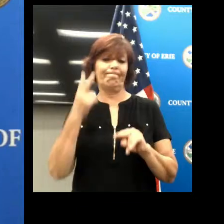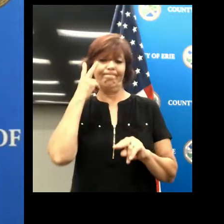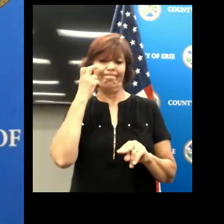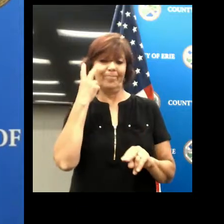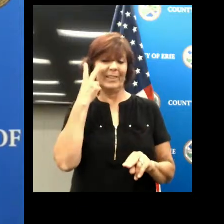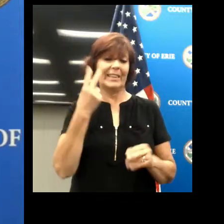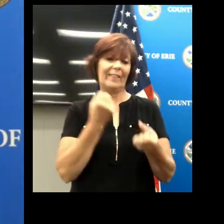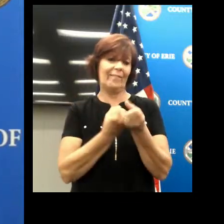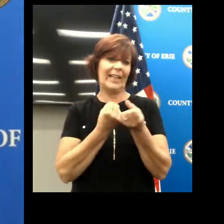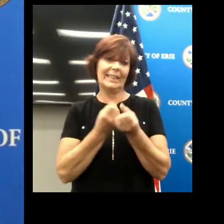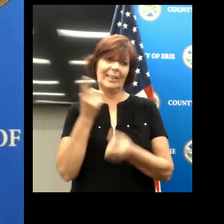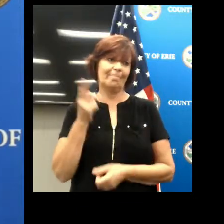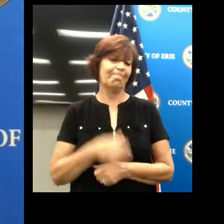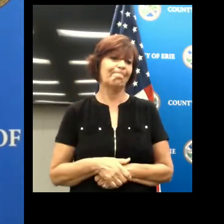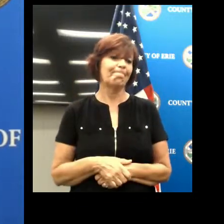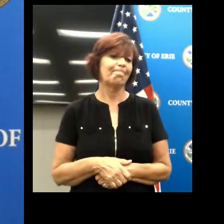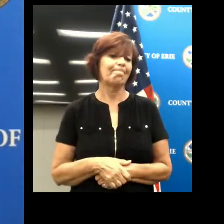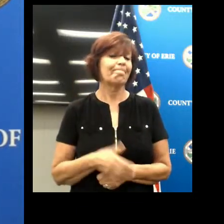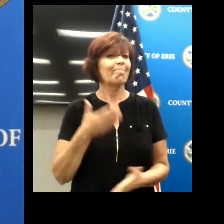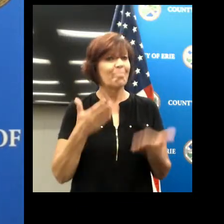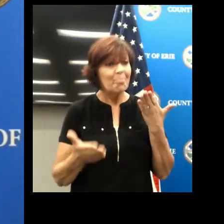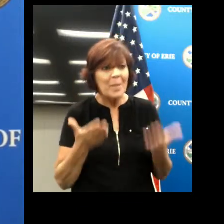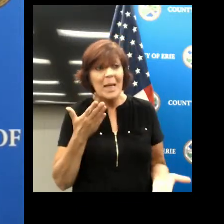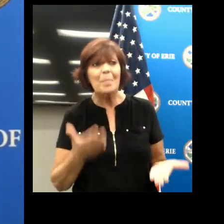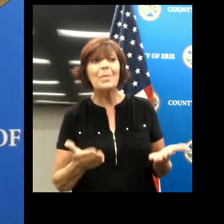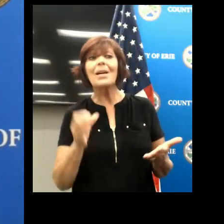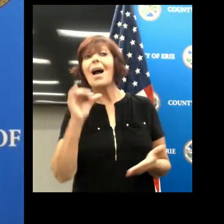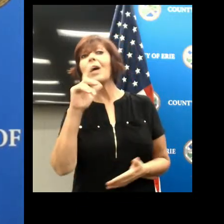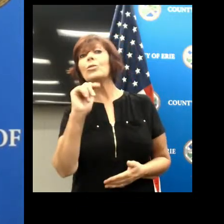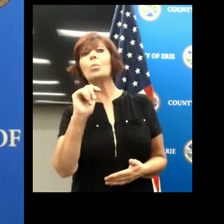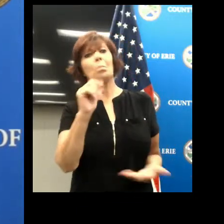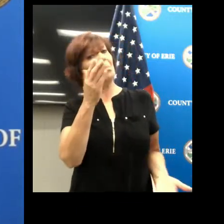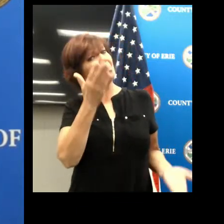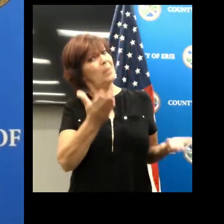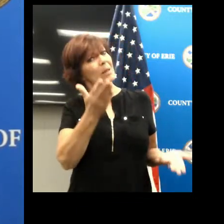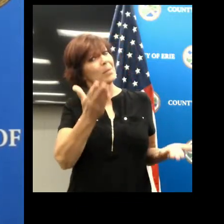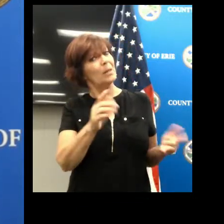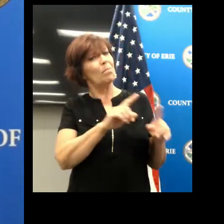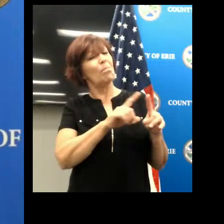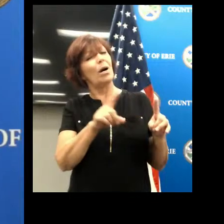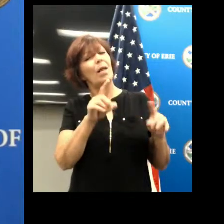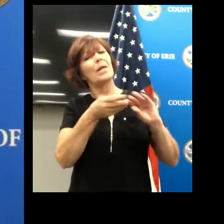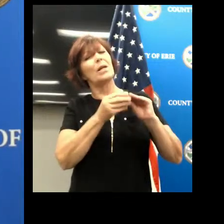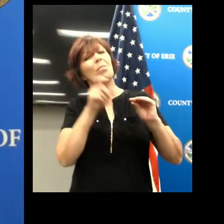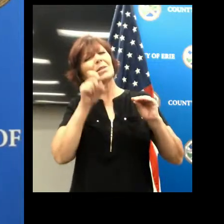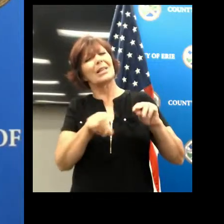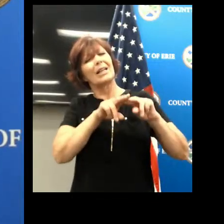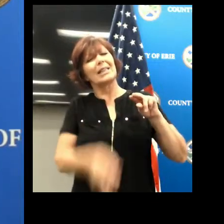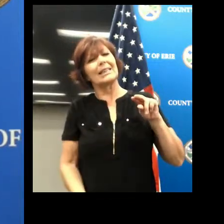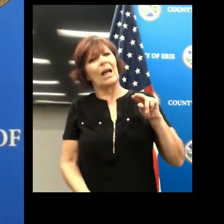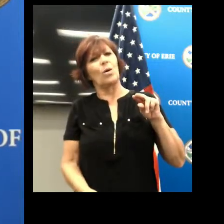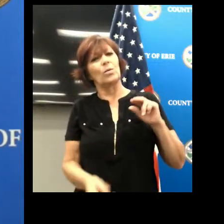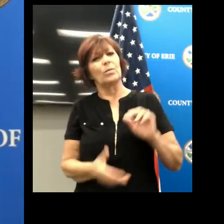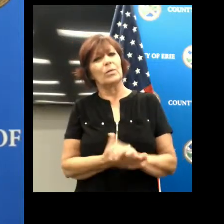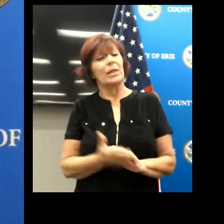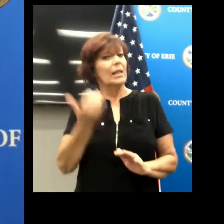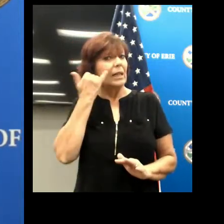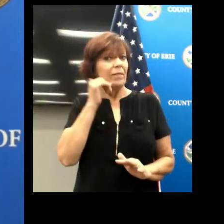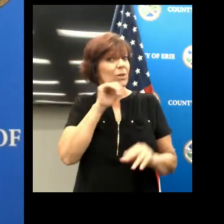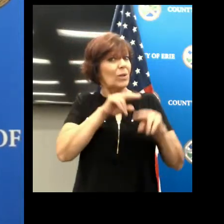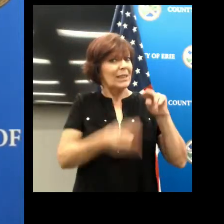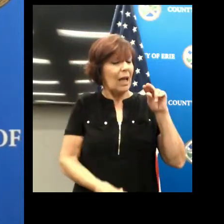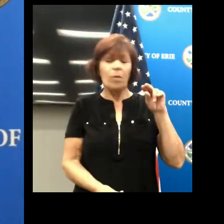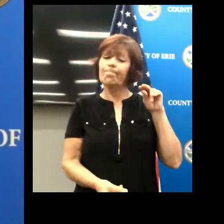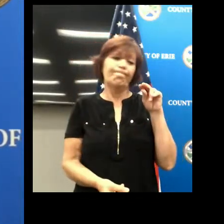to see fans in the stadium. So we might have fans in the stadium in October, but we got to get our numbers down. And if we don't get our